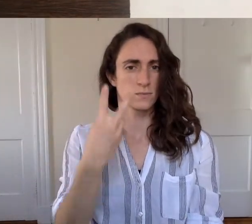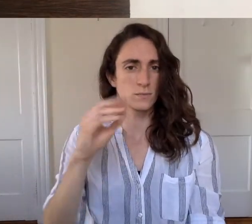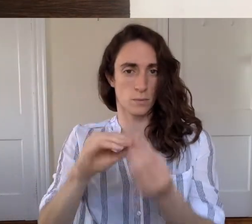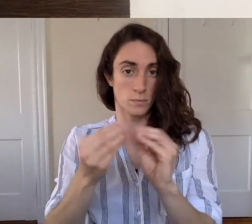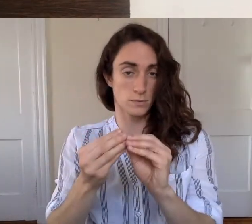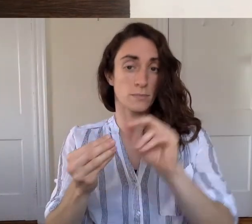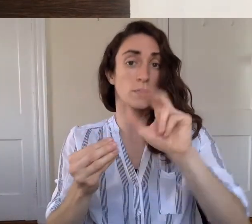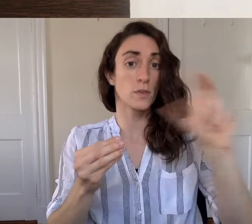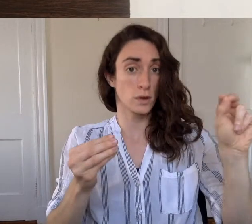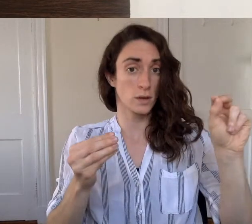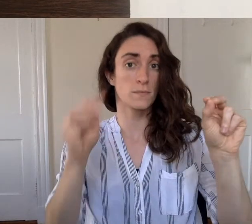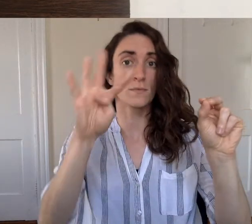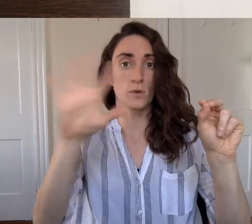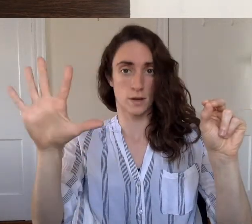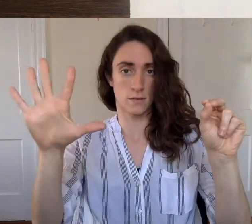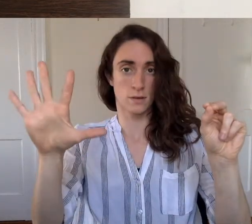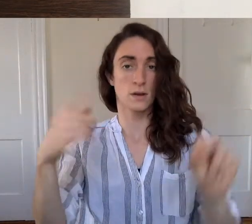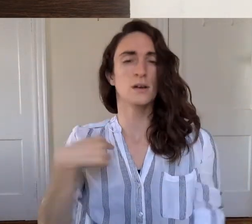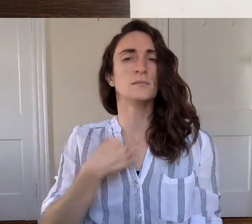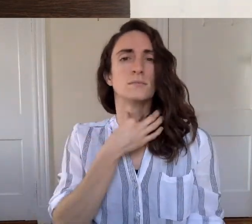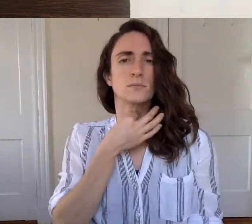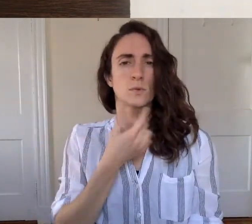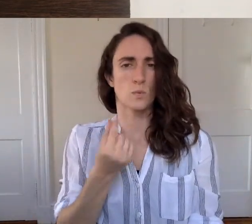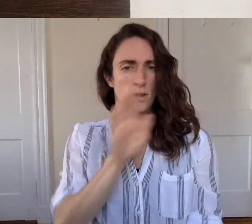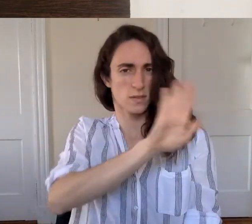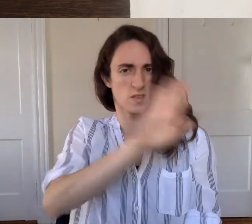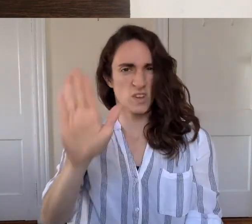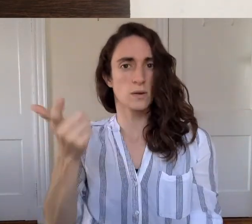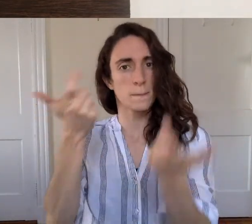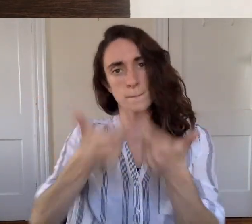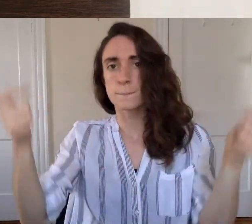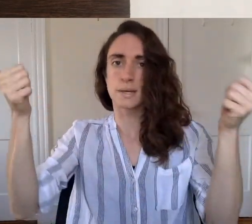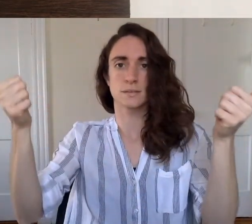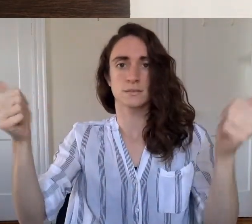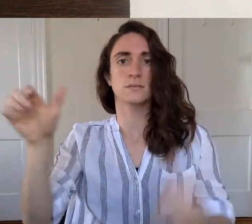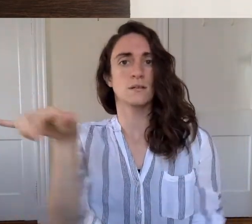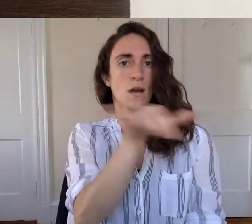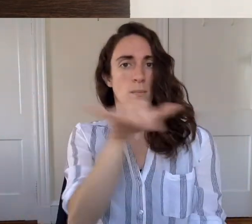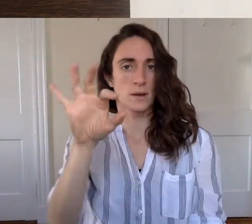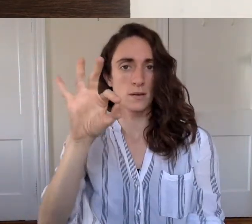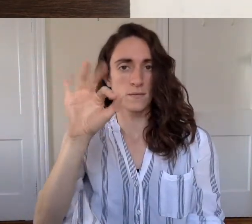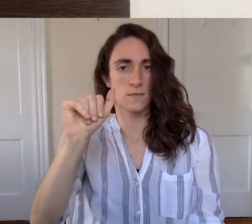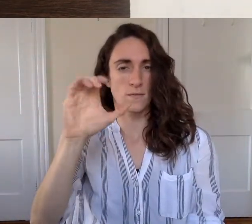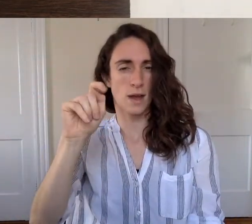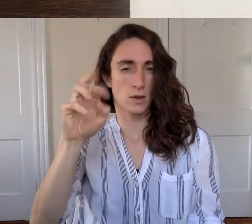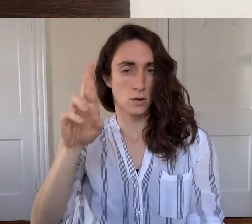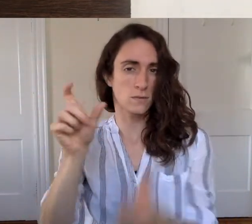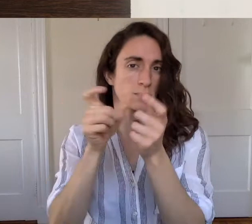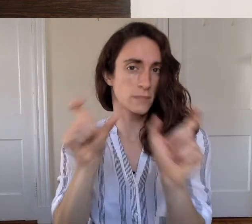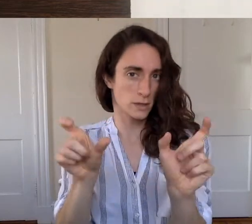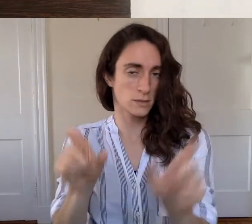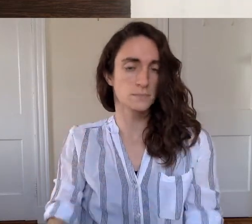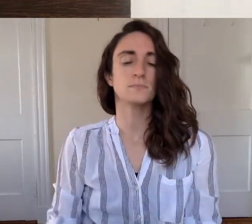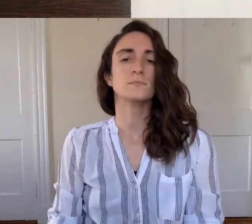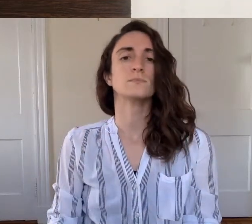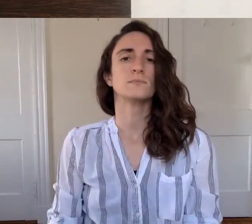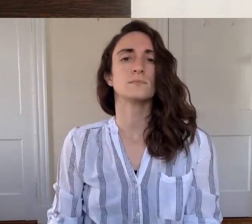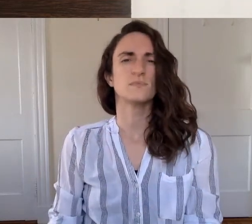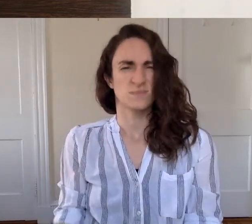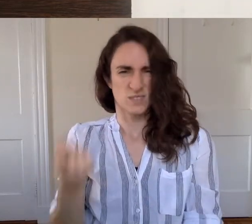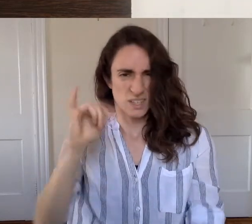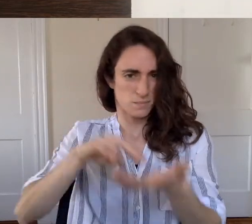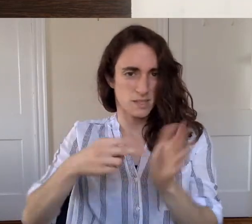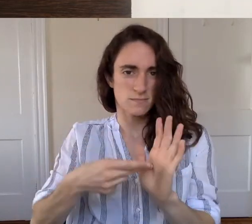Okay, suppose I have two numbers, 30 and 45, and I want to know what is the greatest common factor that the two of them have.